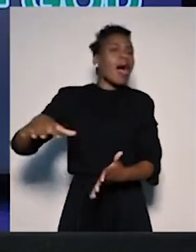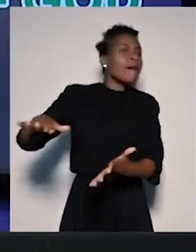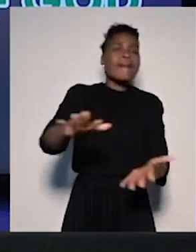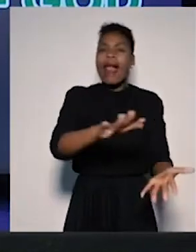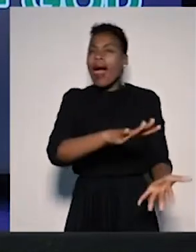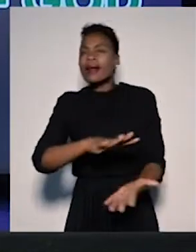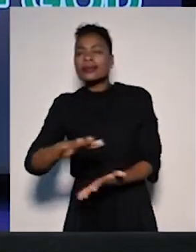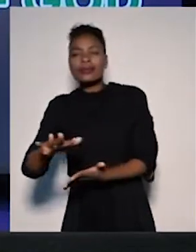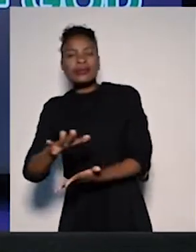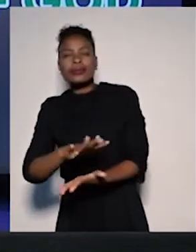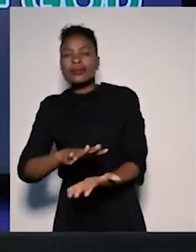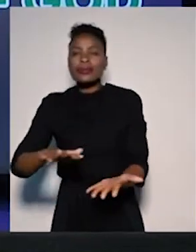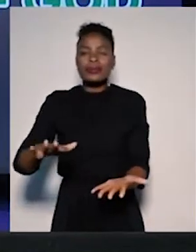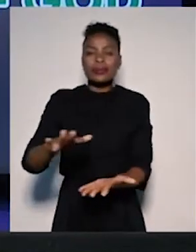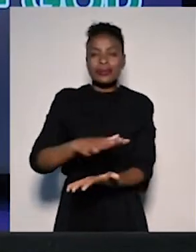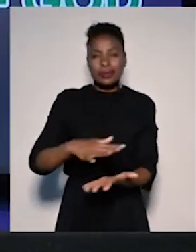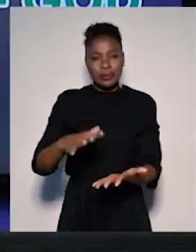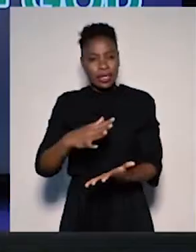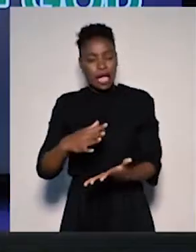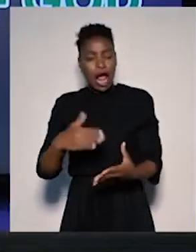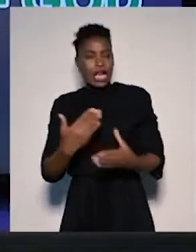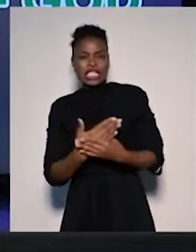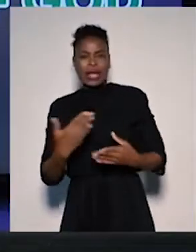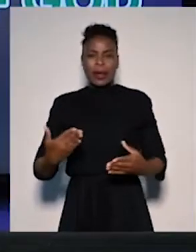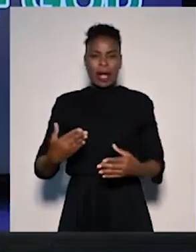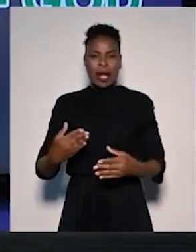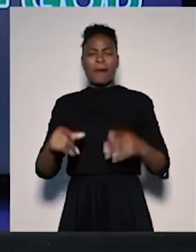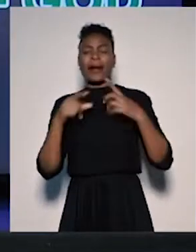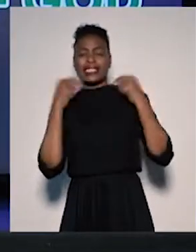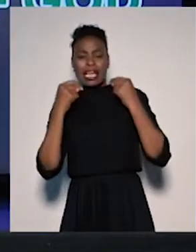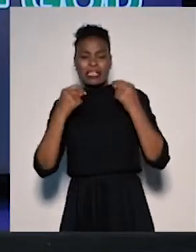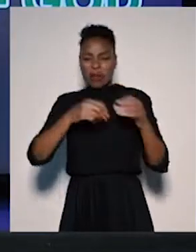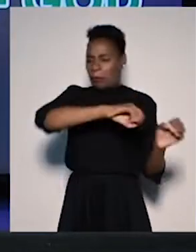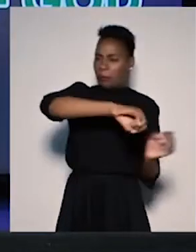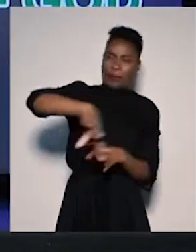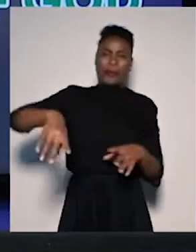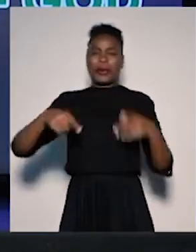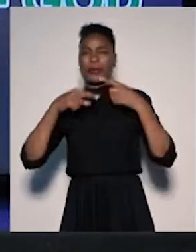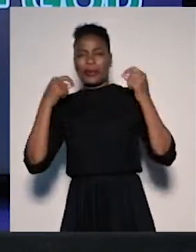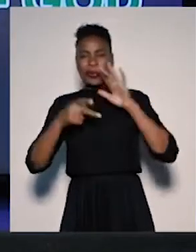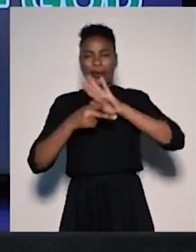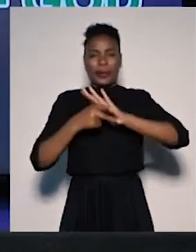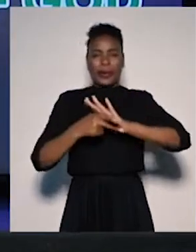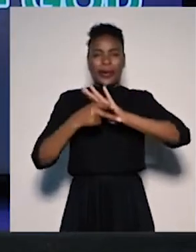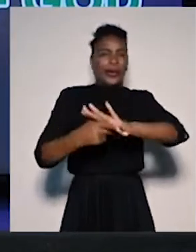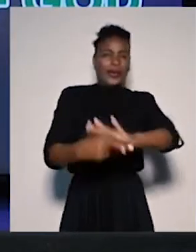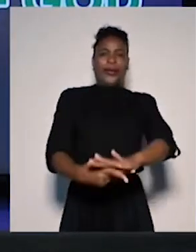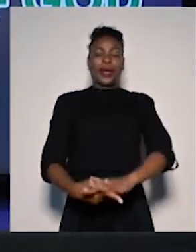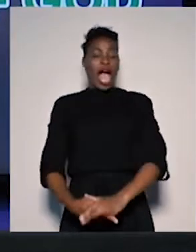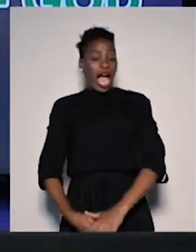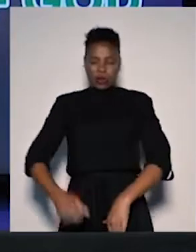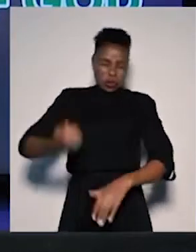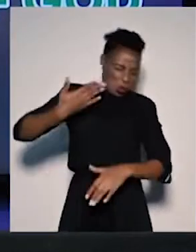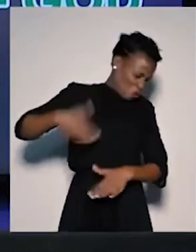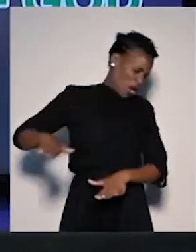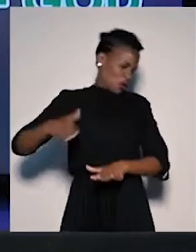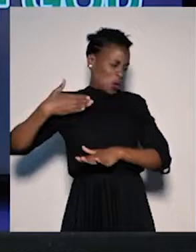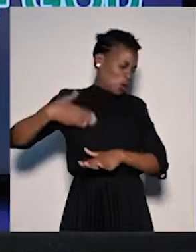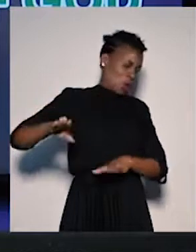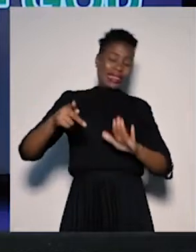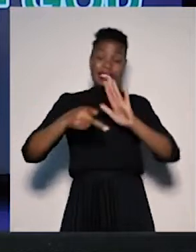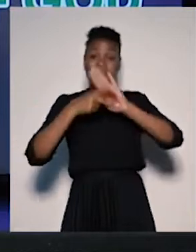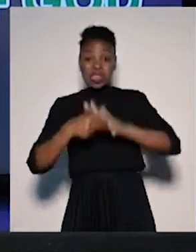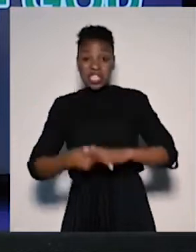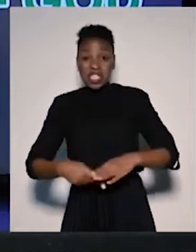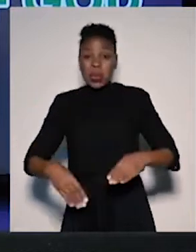have they've ousted the pastor, pushed him out, kicked him out through pressure groups. You know, simfuni. You know, sometimes church members